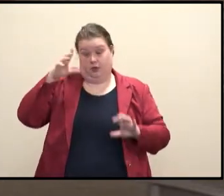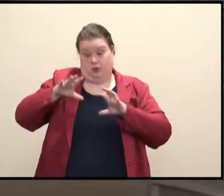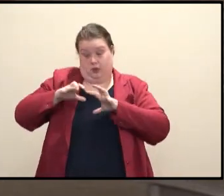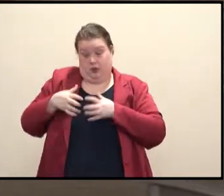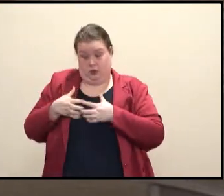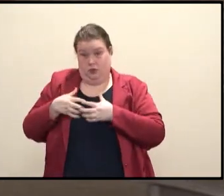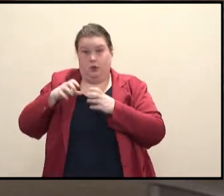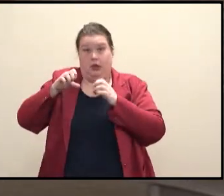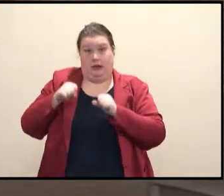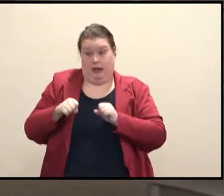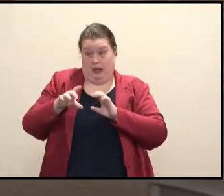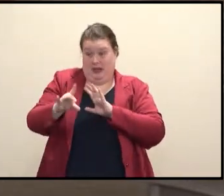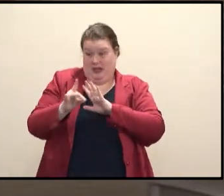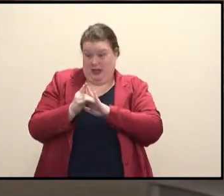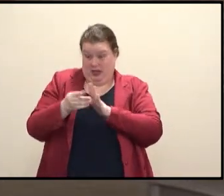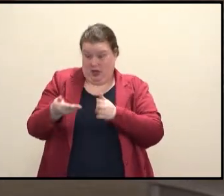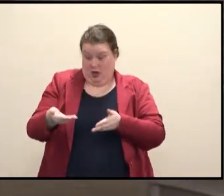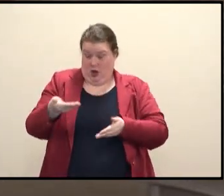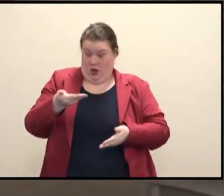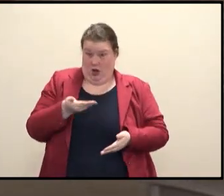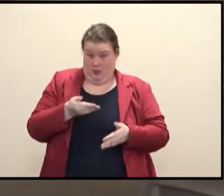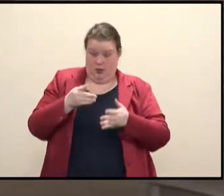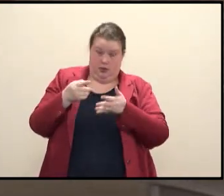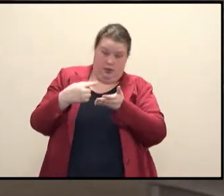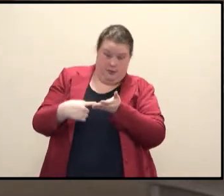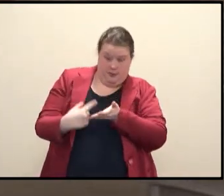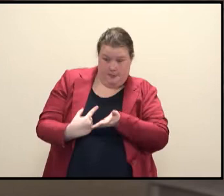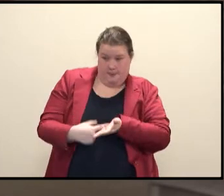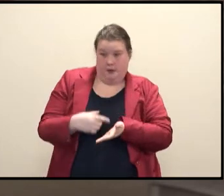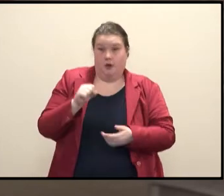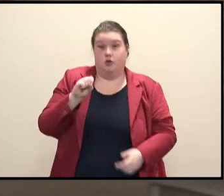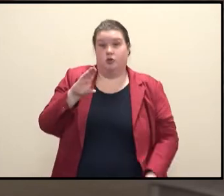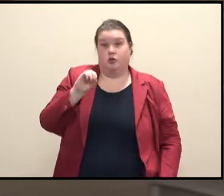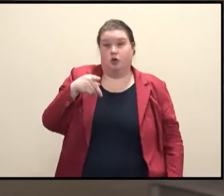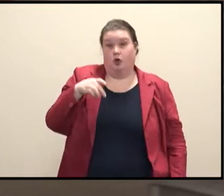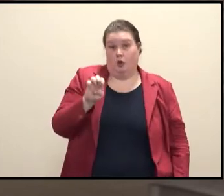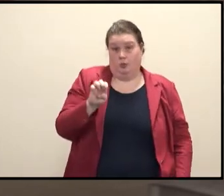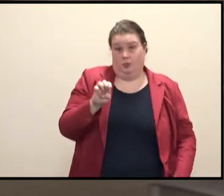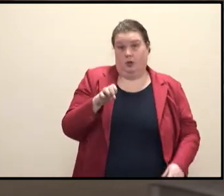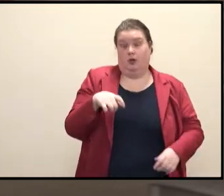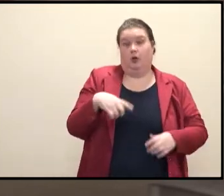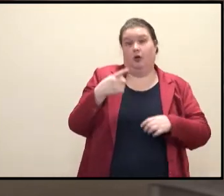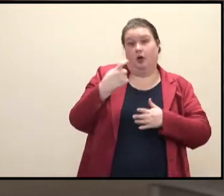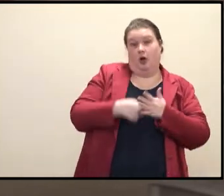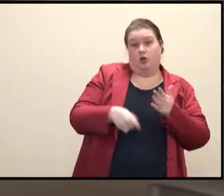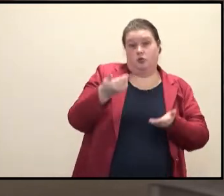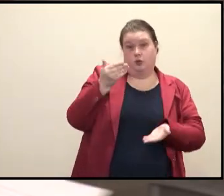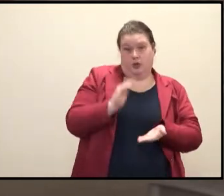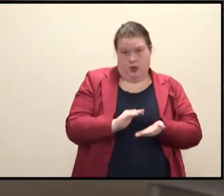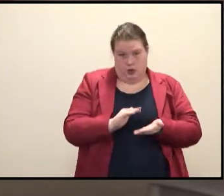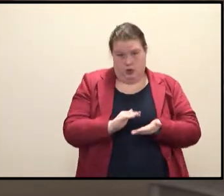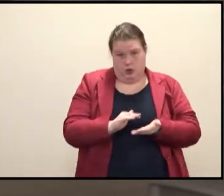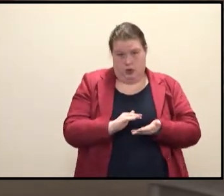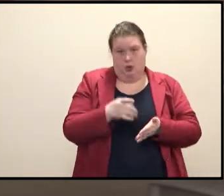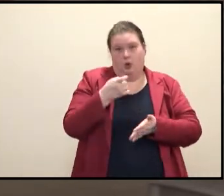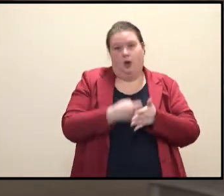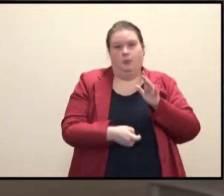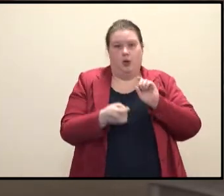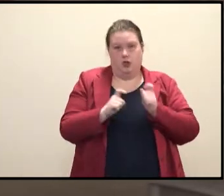discuss with the selected offer options for a scope or cost reduction, time modification, and any price change